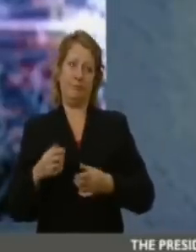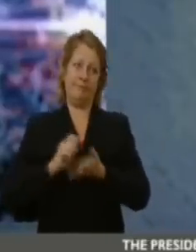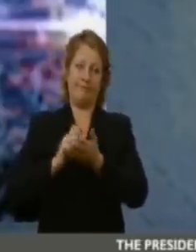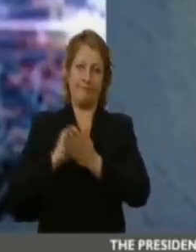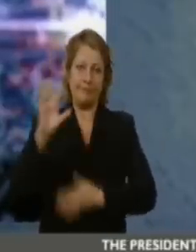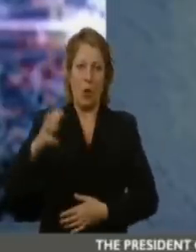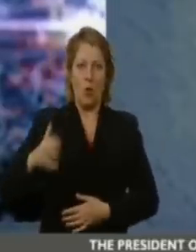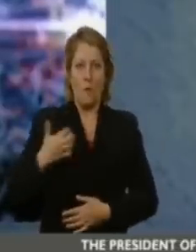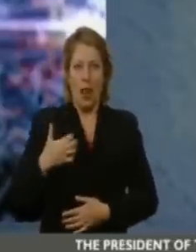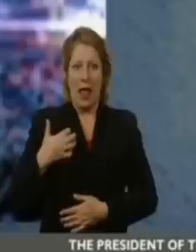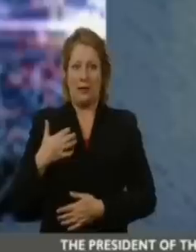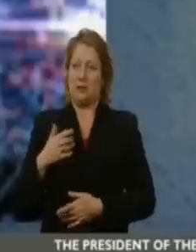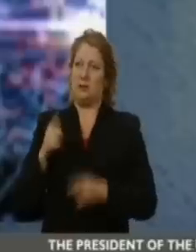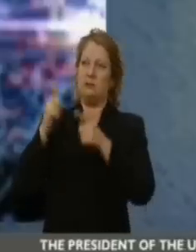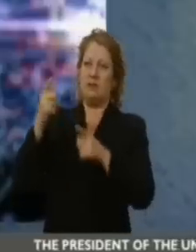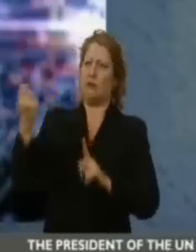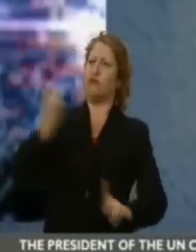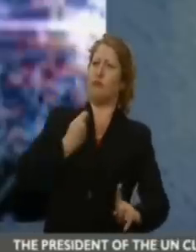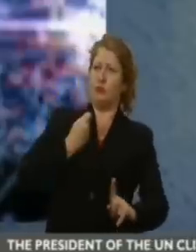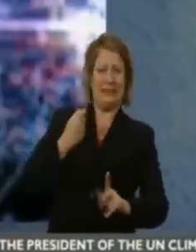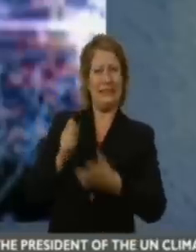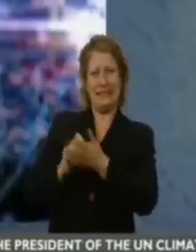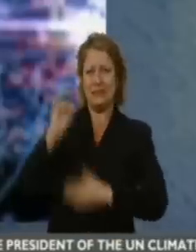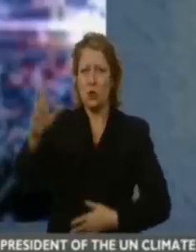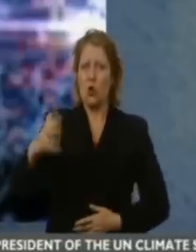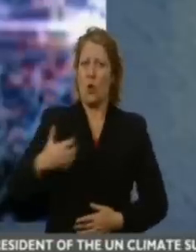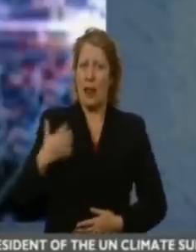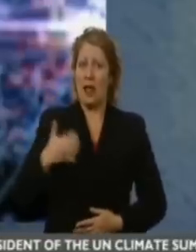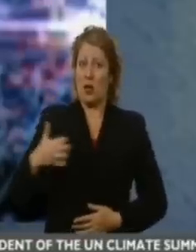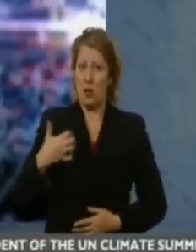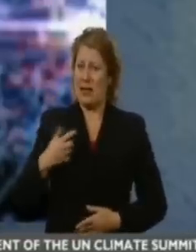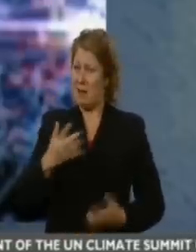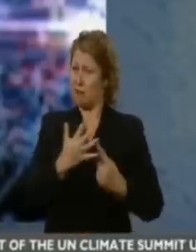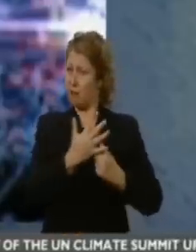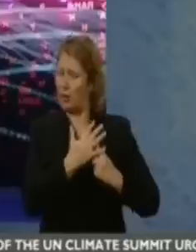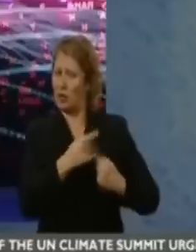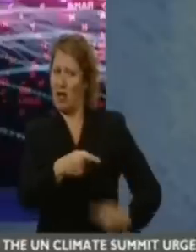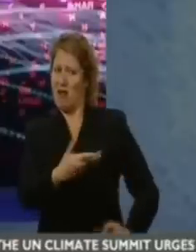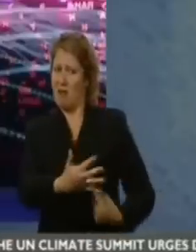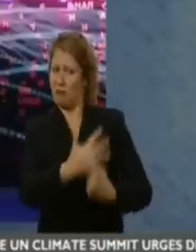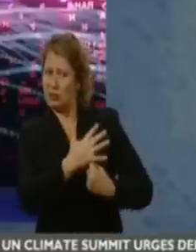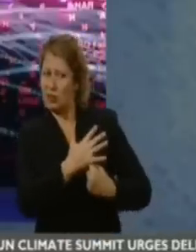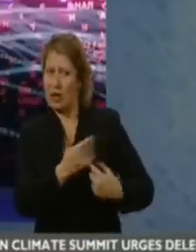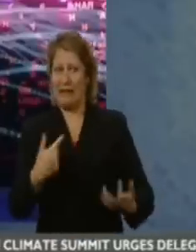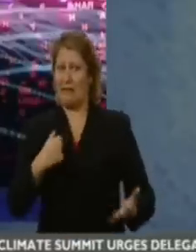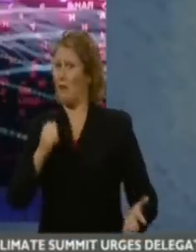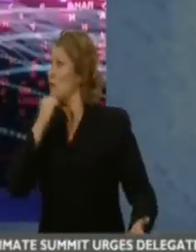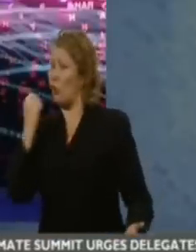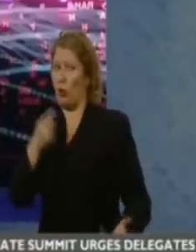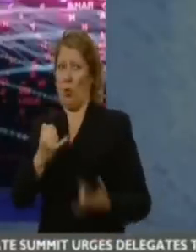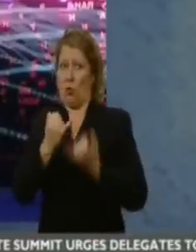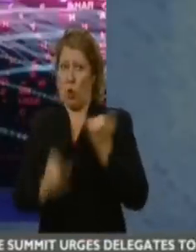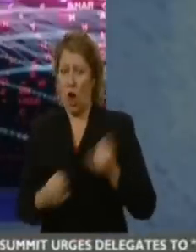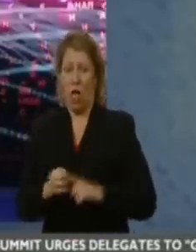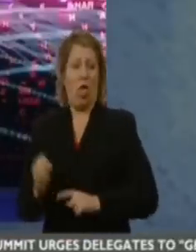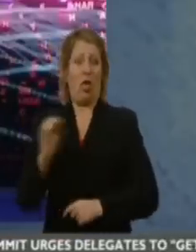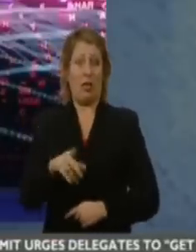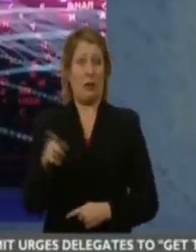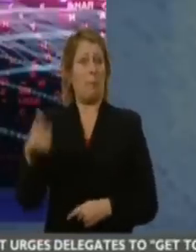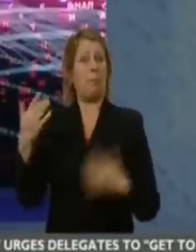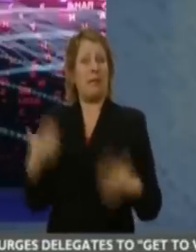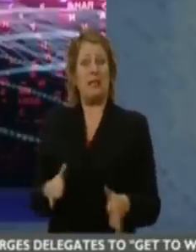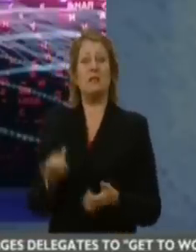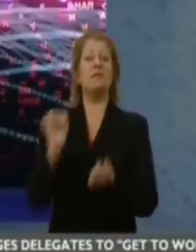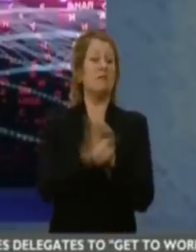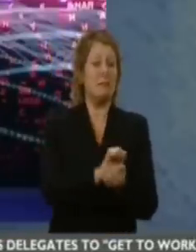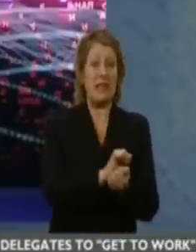every time they pressure me and I refuse, they put me in worse and worse conditions. So he went into one detention center, they put him into a